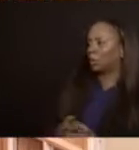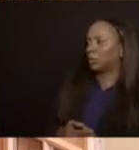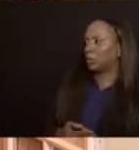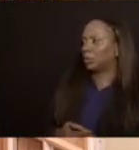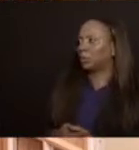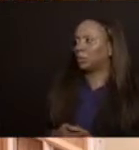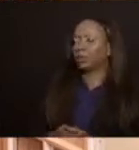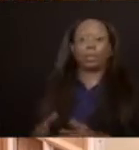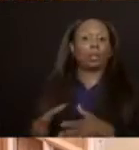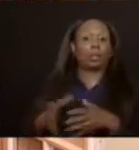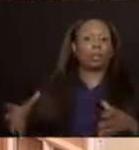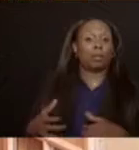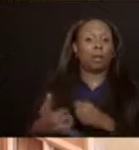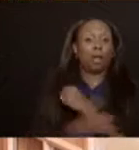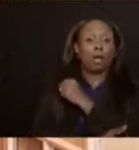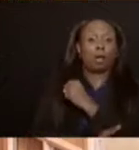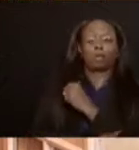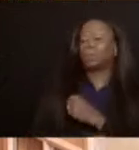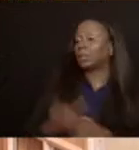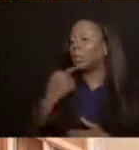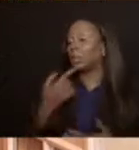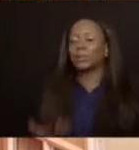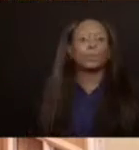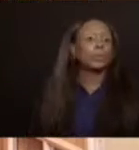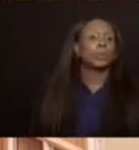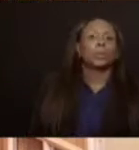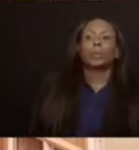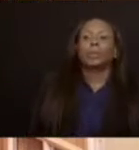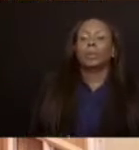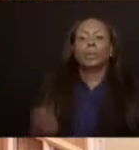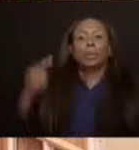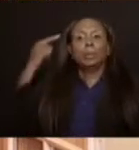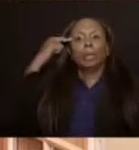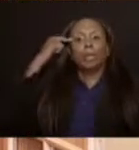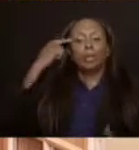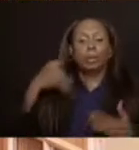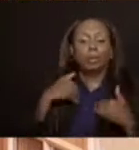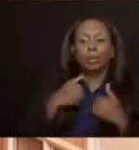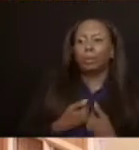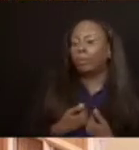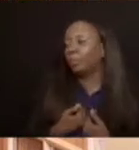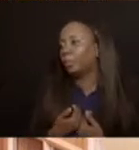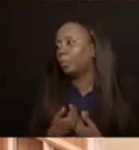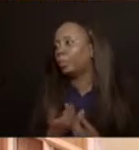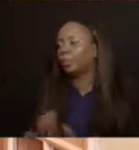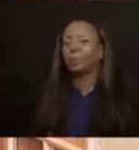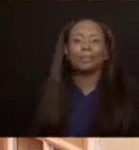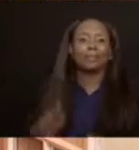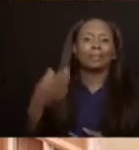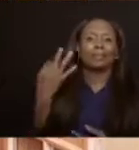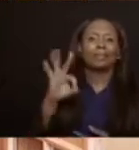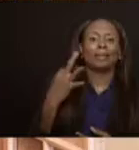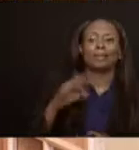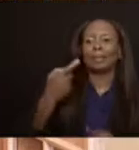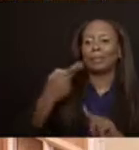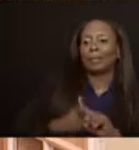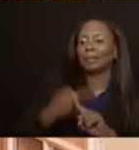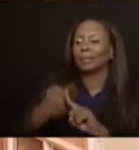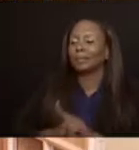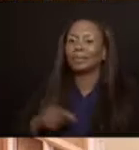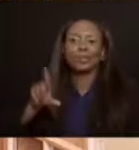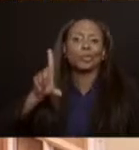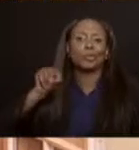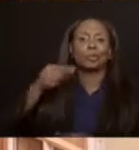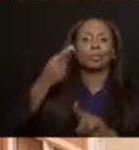that. There are a number of other countries that have also indicated that the mental fatigue after 19-20 months is making it difficult.